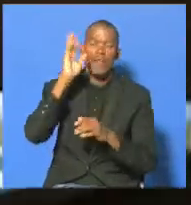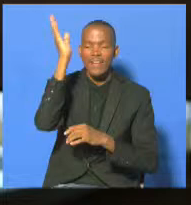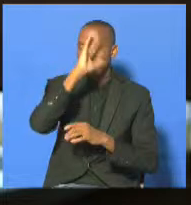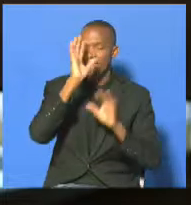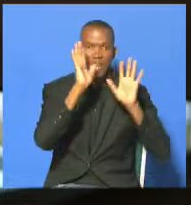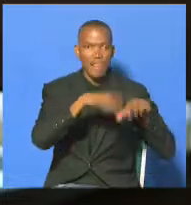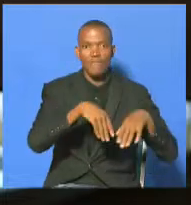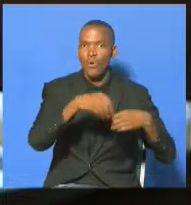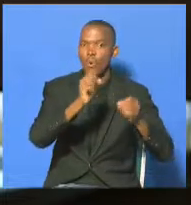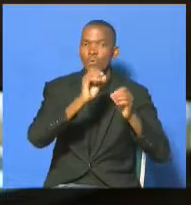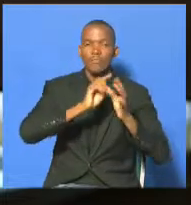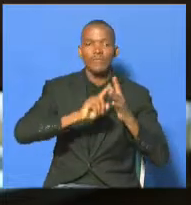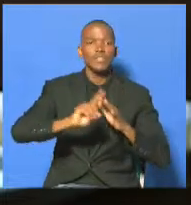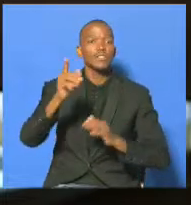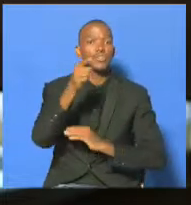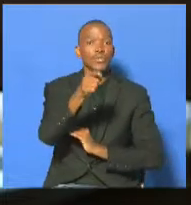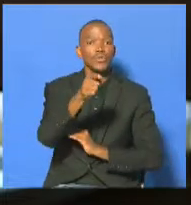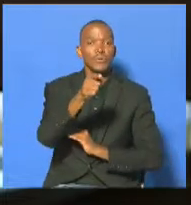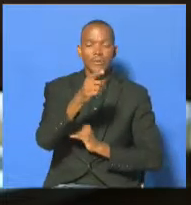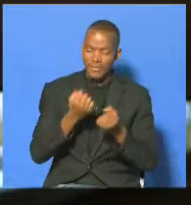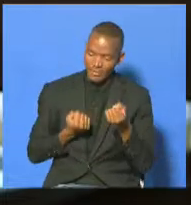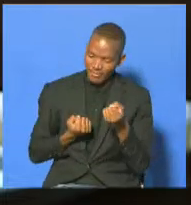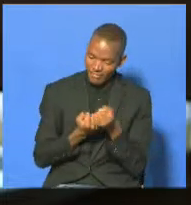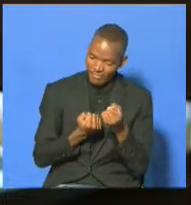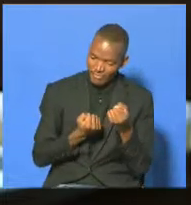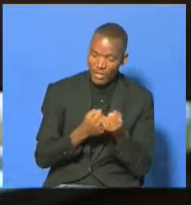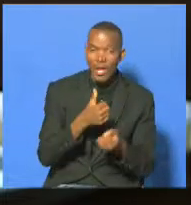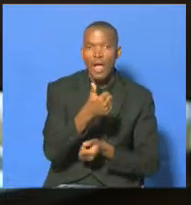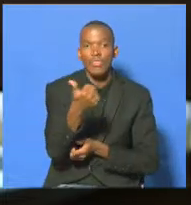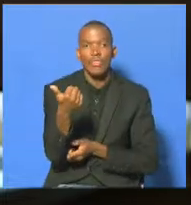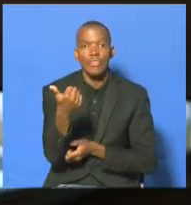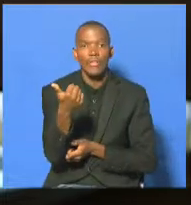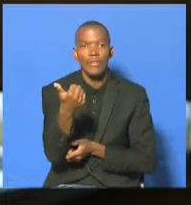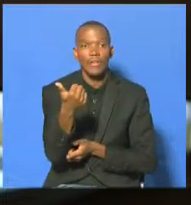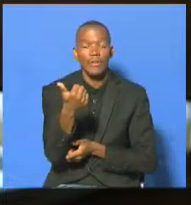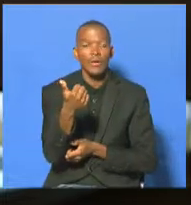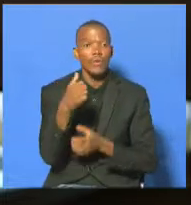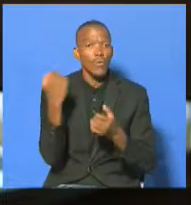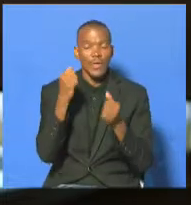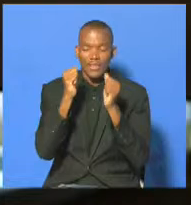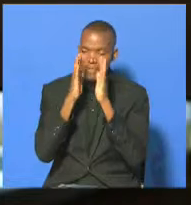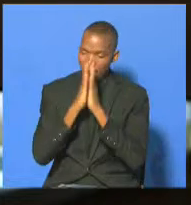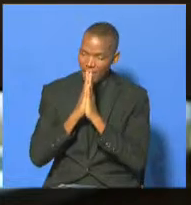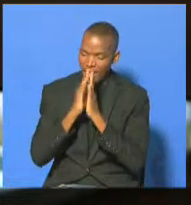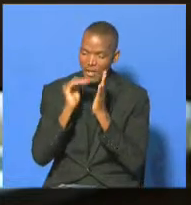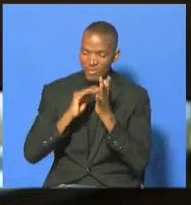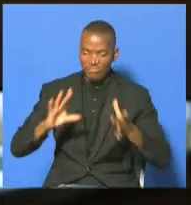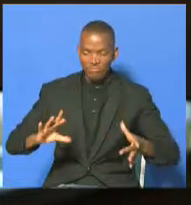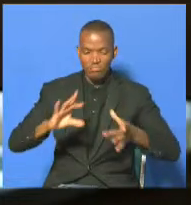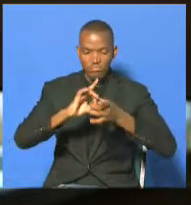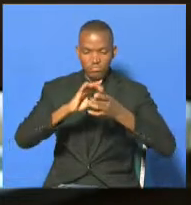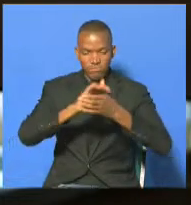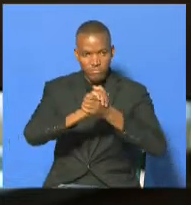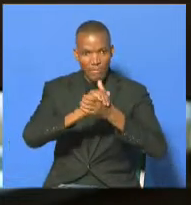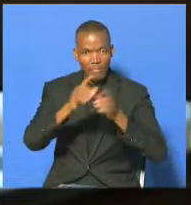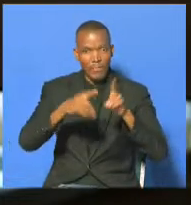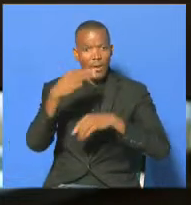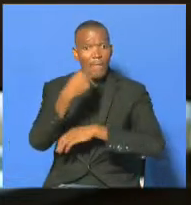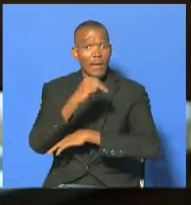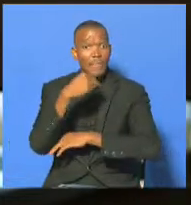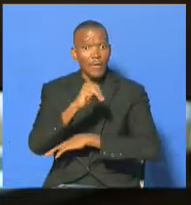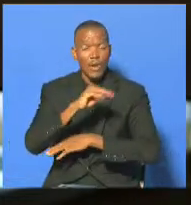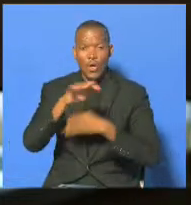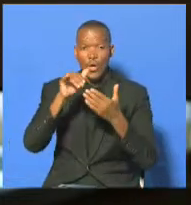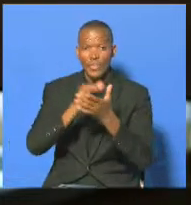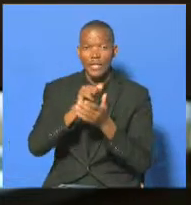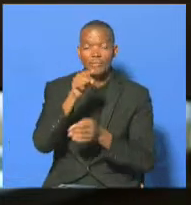forsake you. A re maneng nokeng, a re maneng nokeng ka dithapelo, a re tshwaraganeng Bakwena, a selo